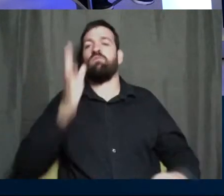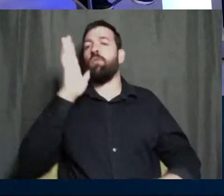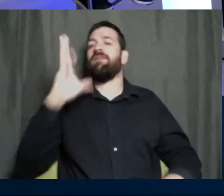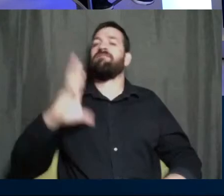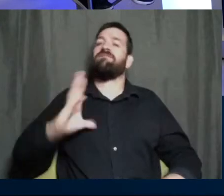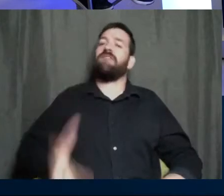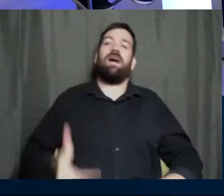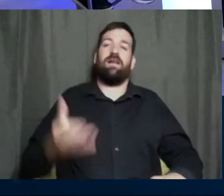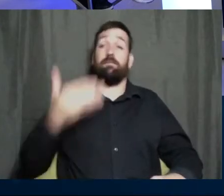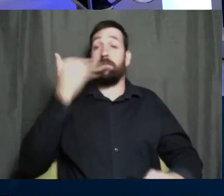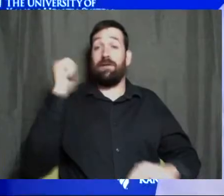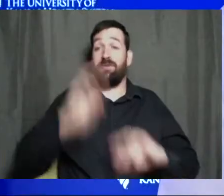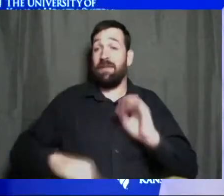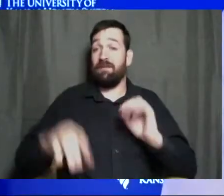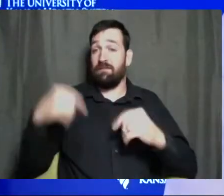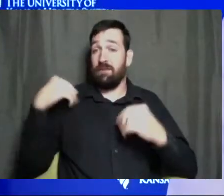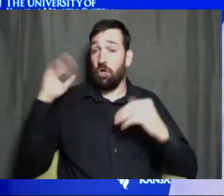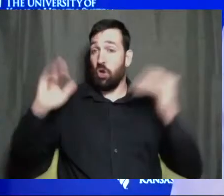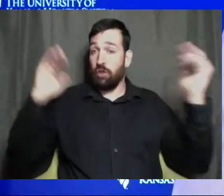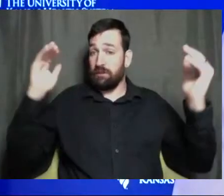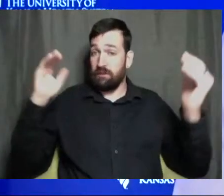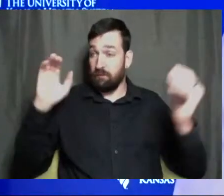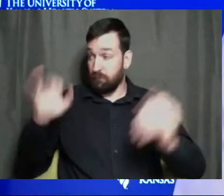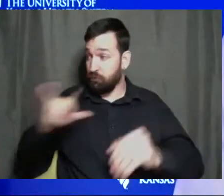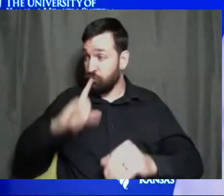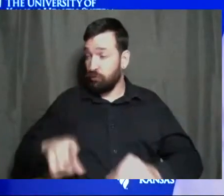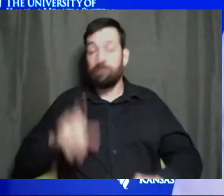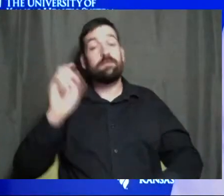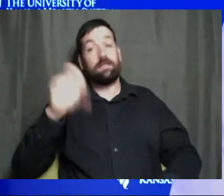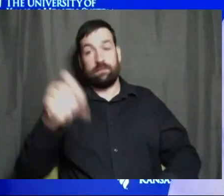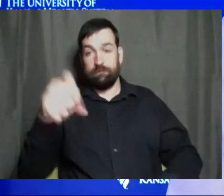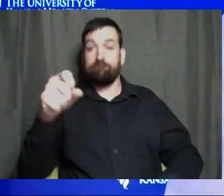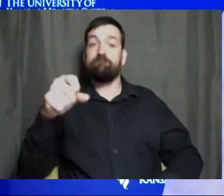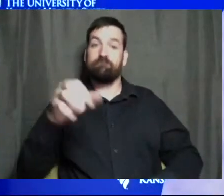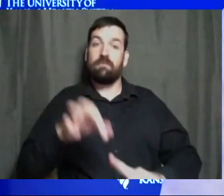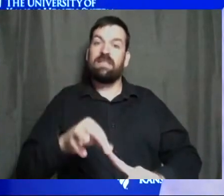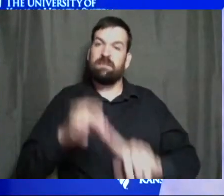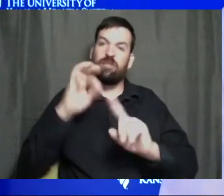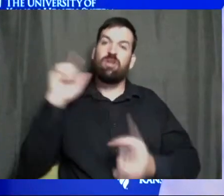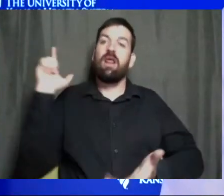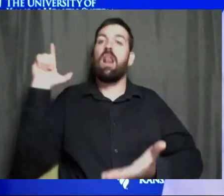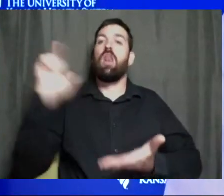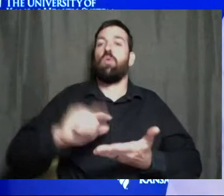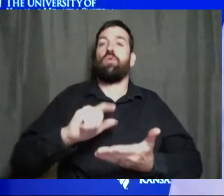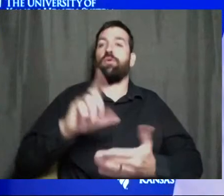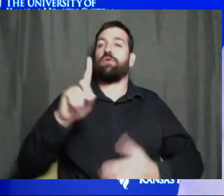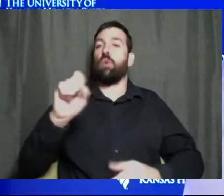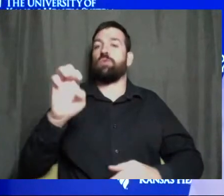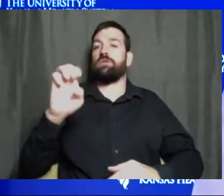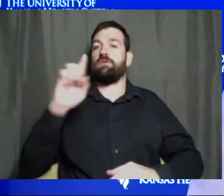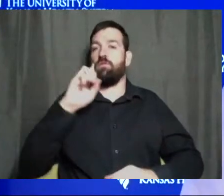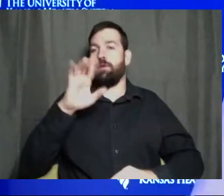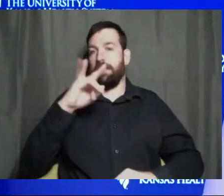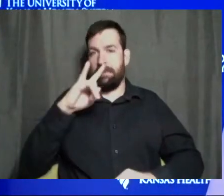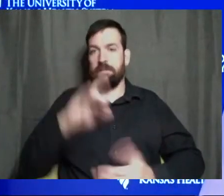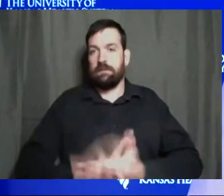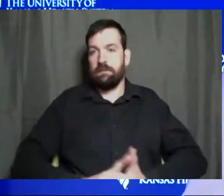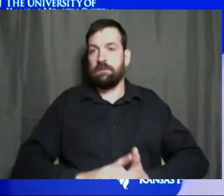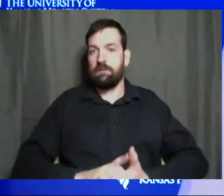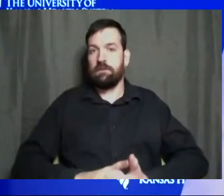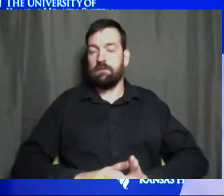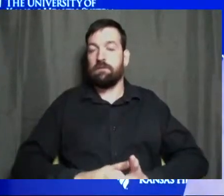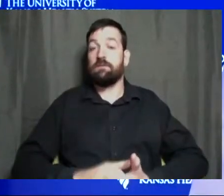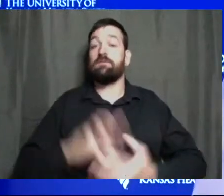adults, kids have. Is that true? Yeah, absolutely, and especially with these lower doses that the kids have been getting, they showed when they were looking